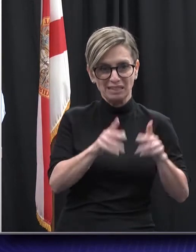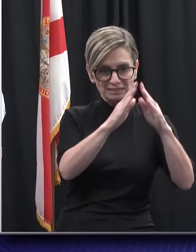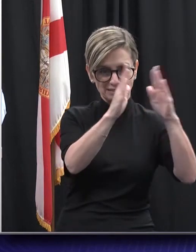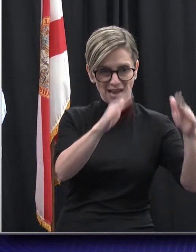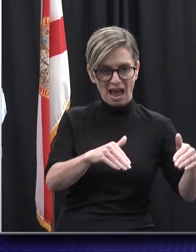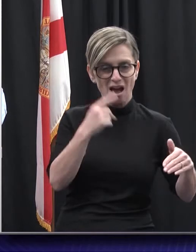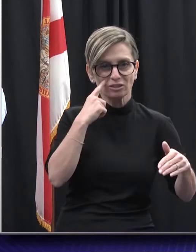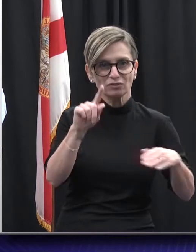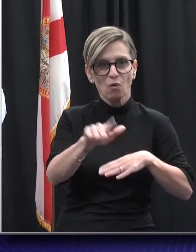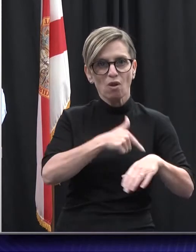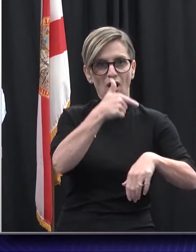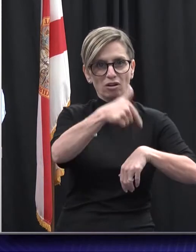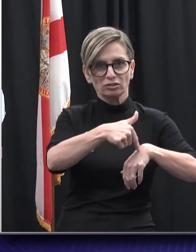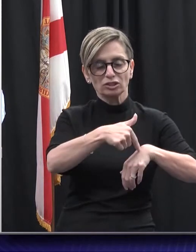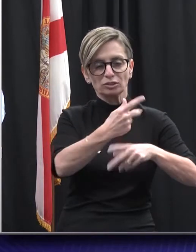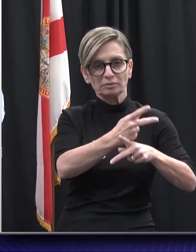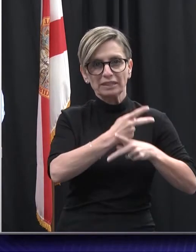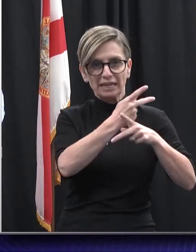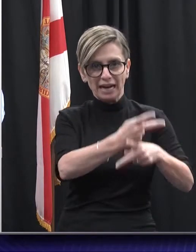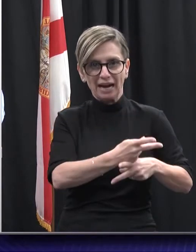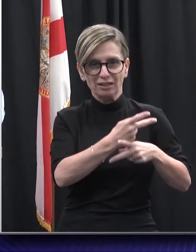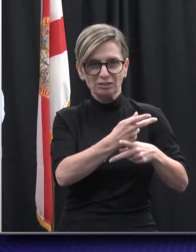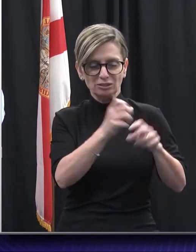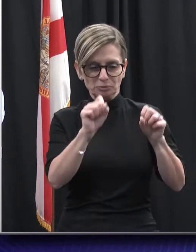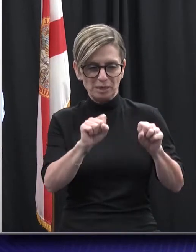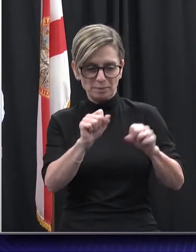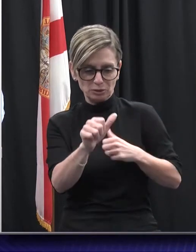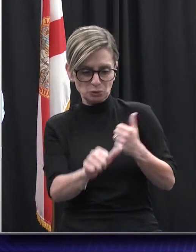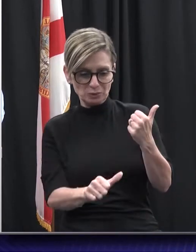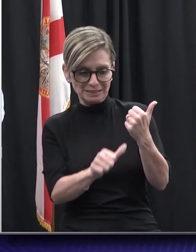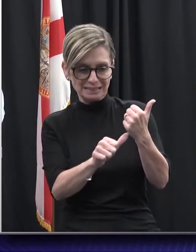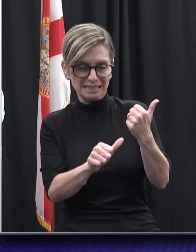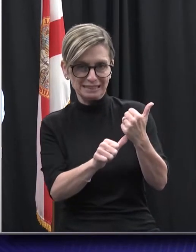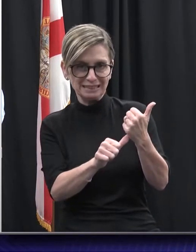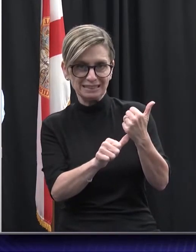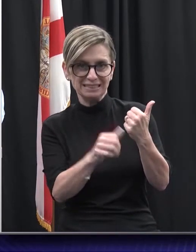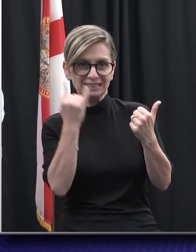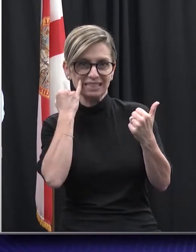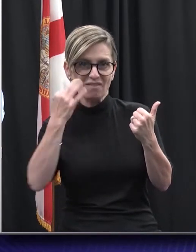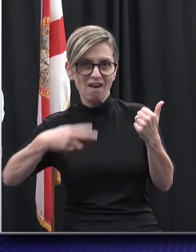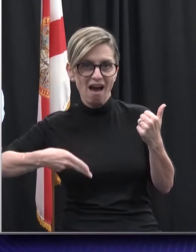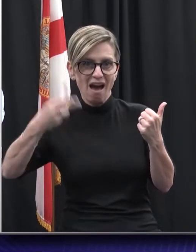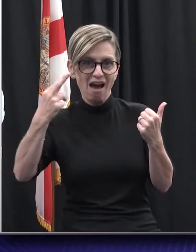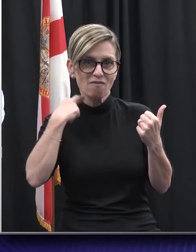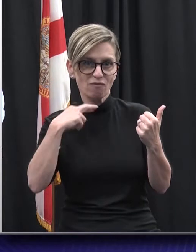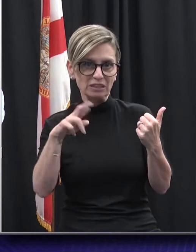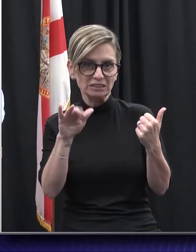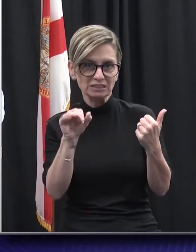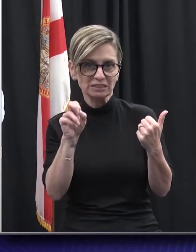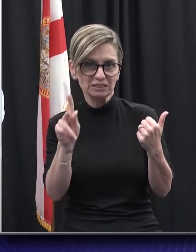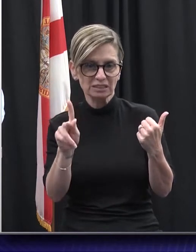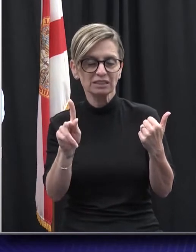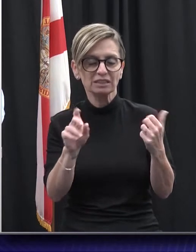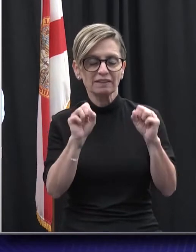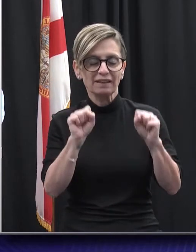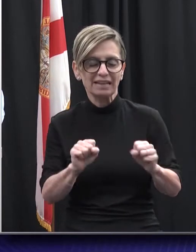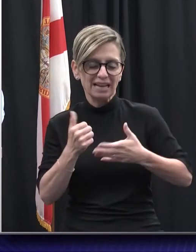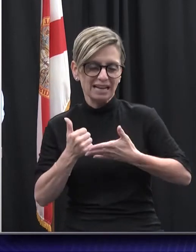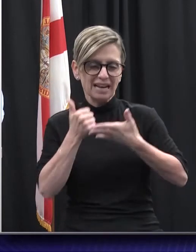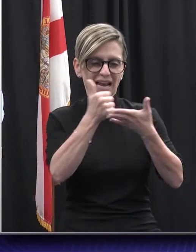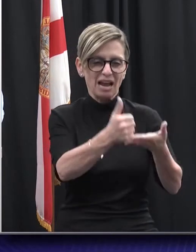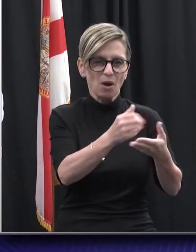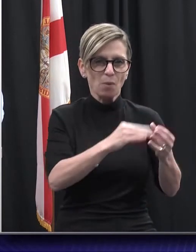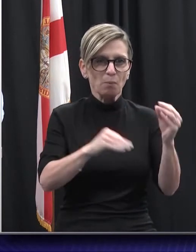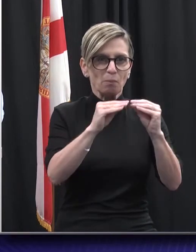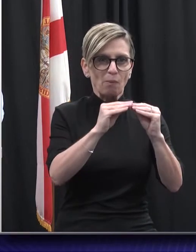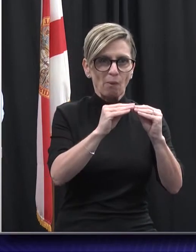us another set of eyes to make sure that those who are most at risk understand from the management perspective, if